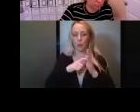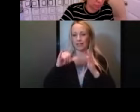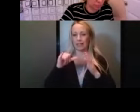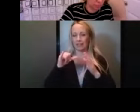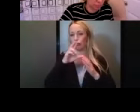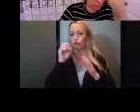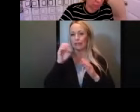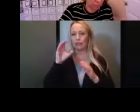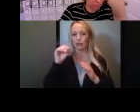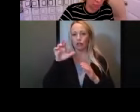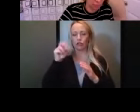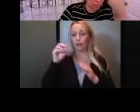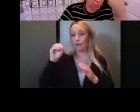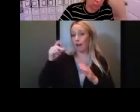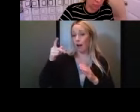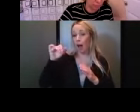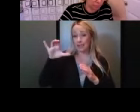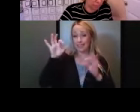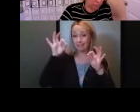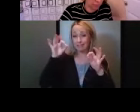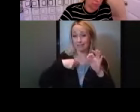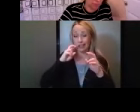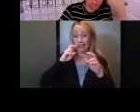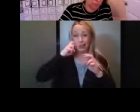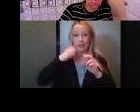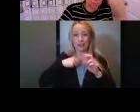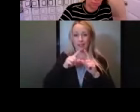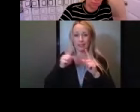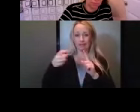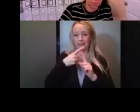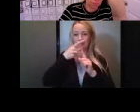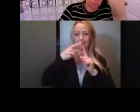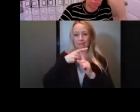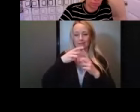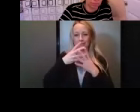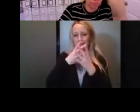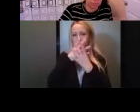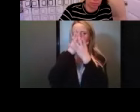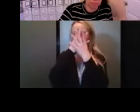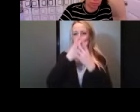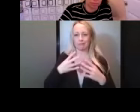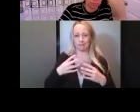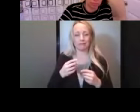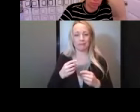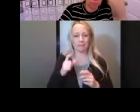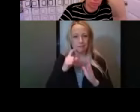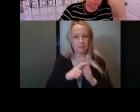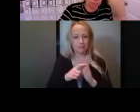optic nerve from an electron micrograph. You can see all these individual axons aligned together into a bundle like this.